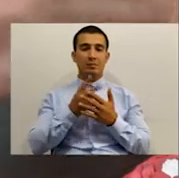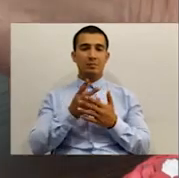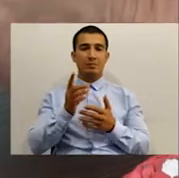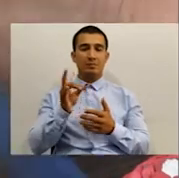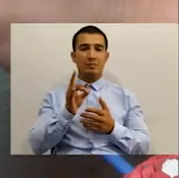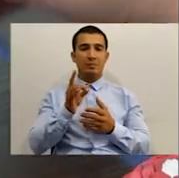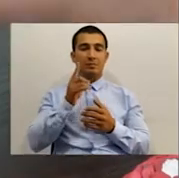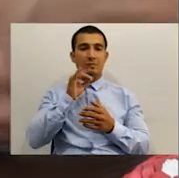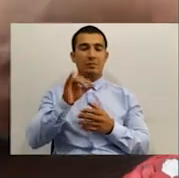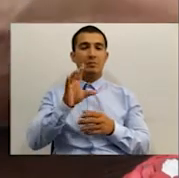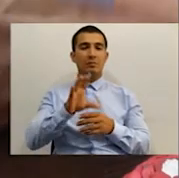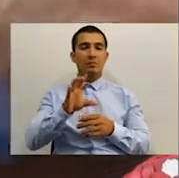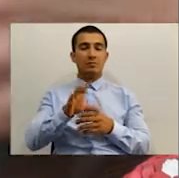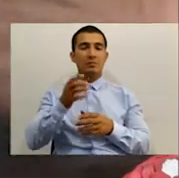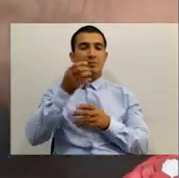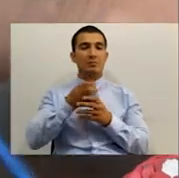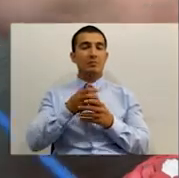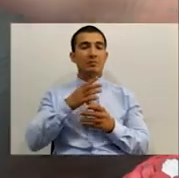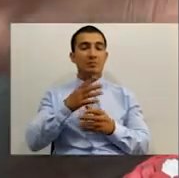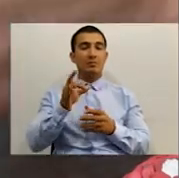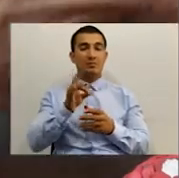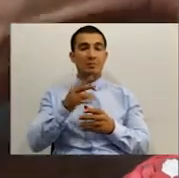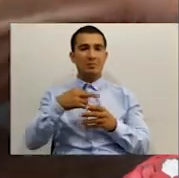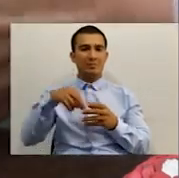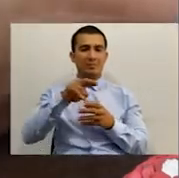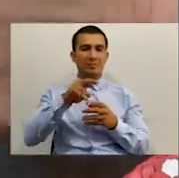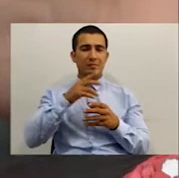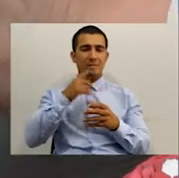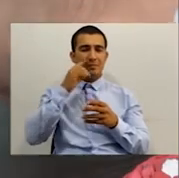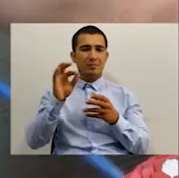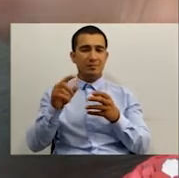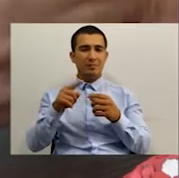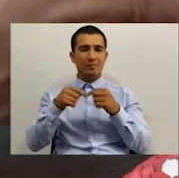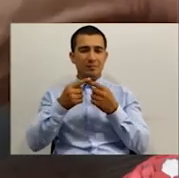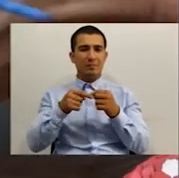Qolibga taqab to'qinglar. O'shanda tekis bo'ladi,